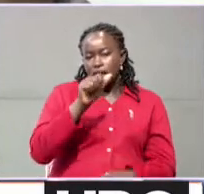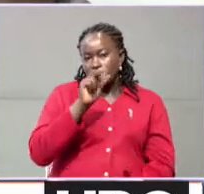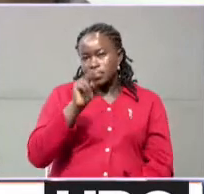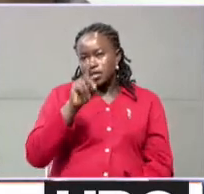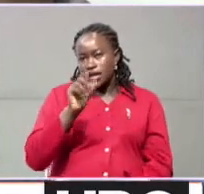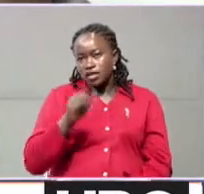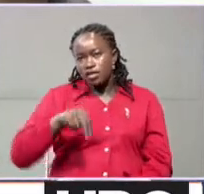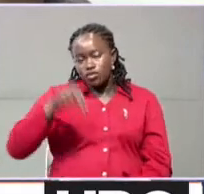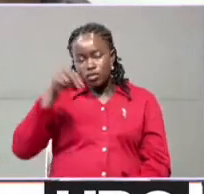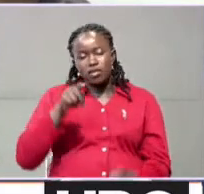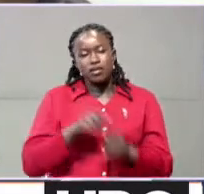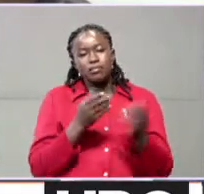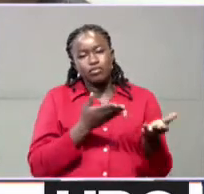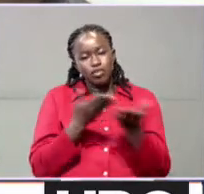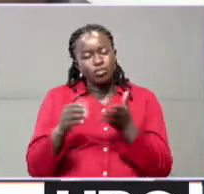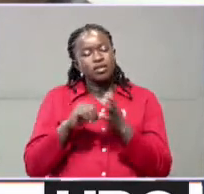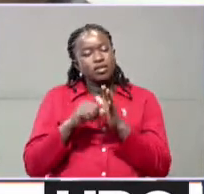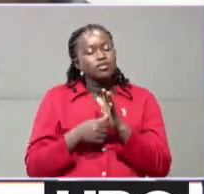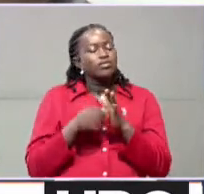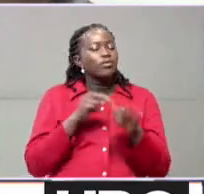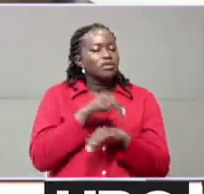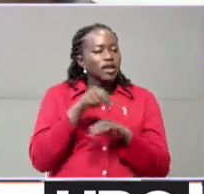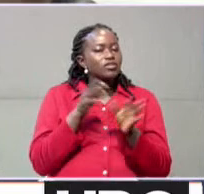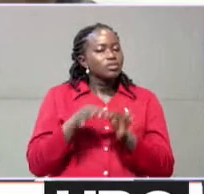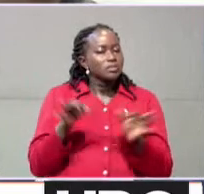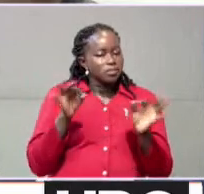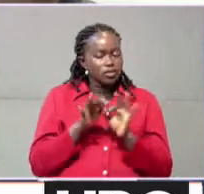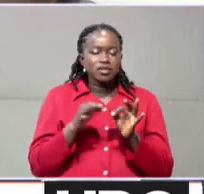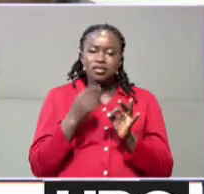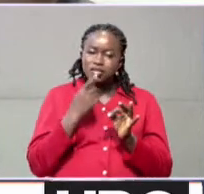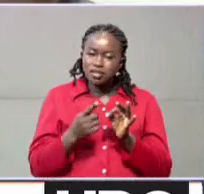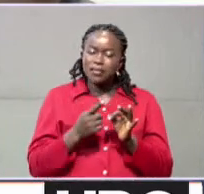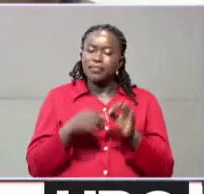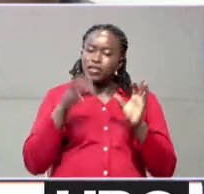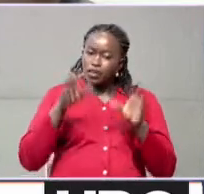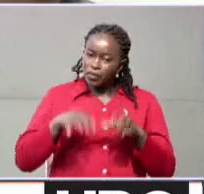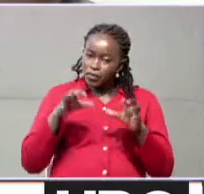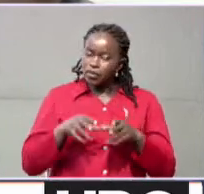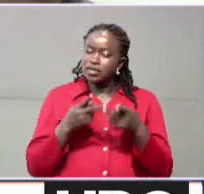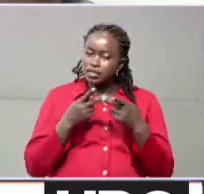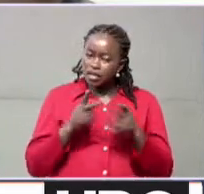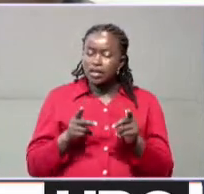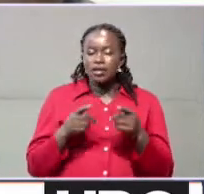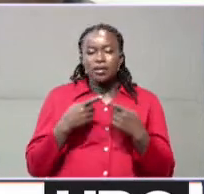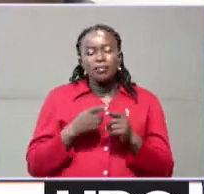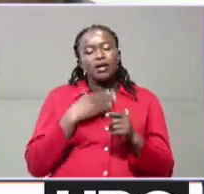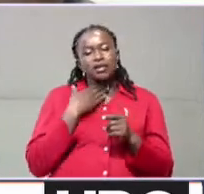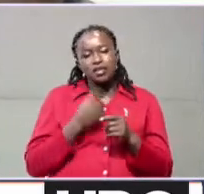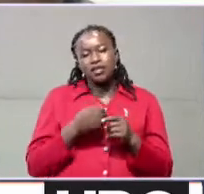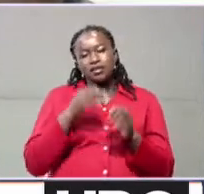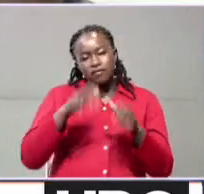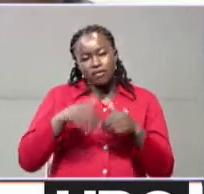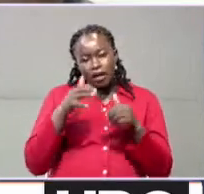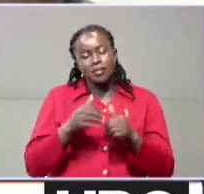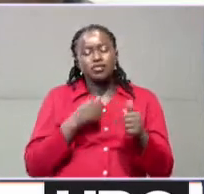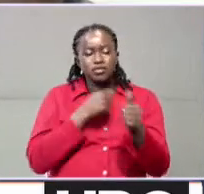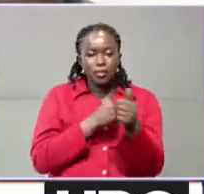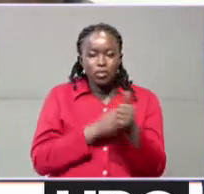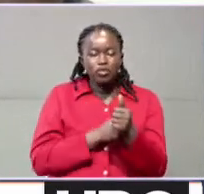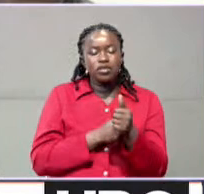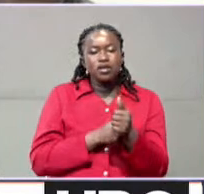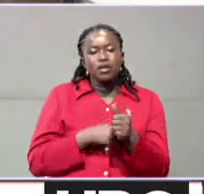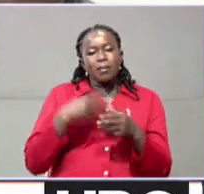concern namely that whereas the rain season had commenced requiring farmers to be facilitated with planting